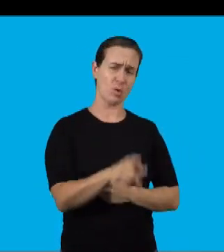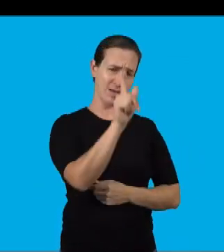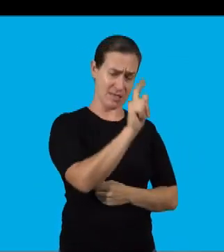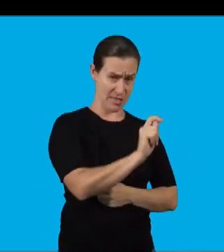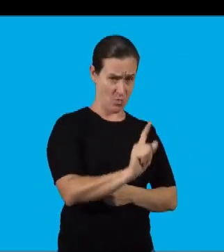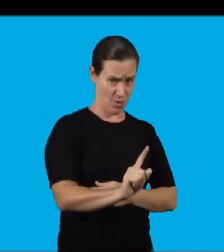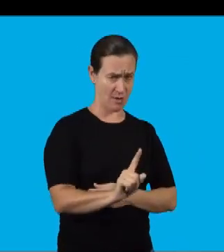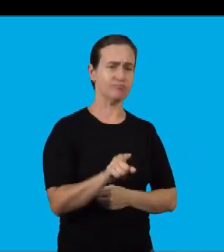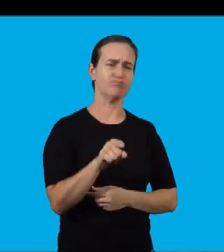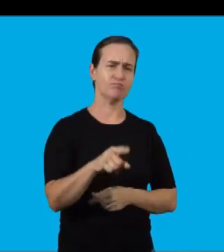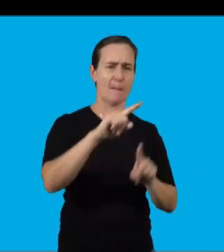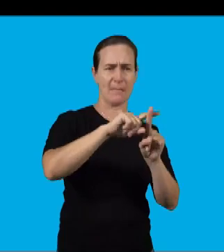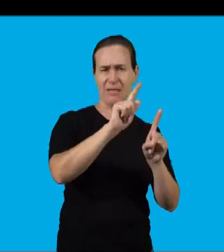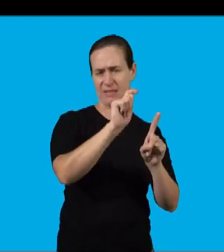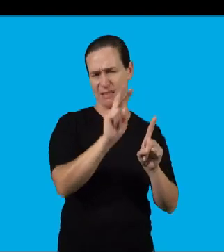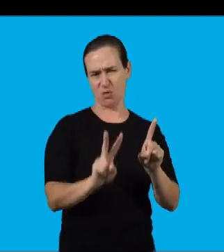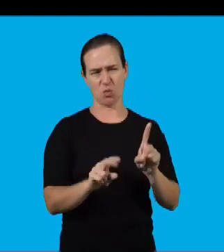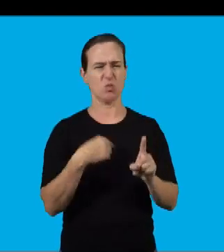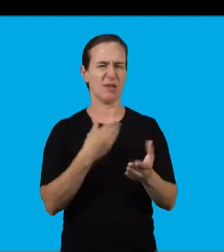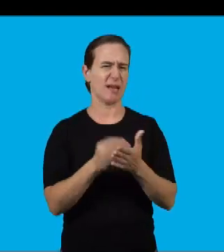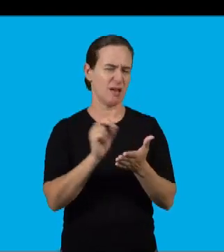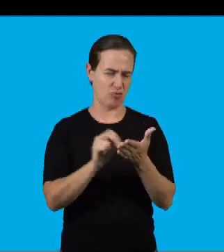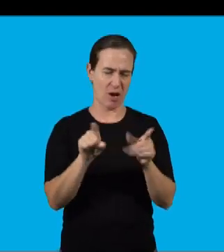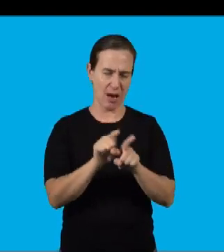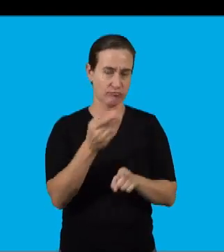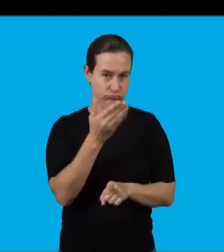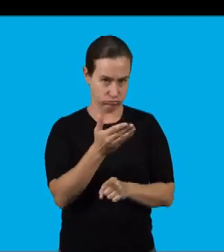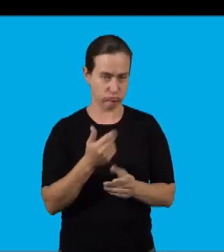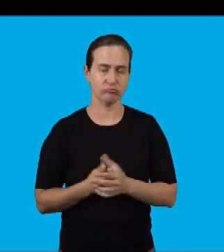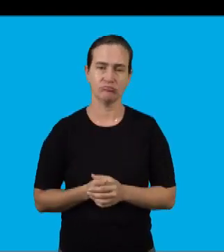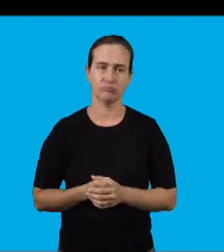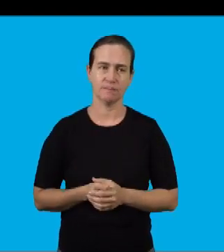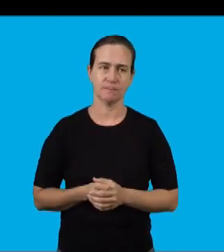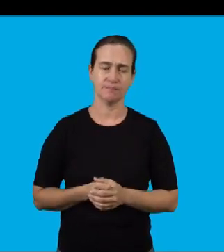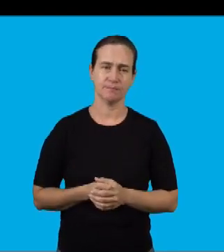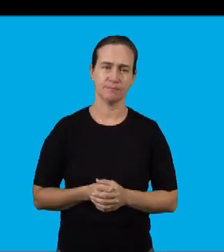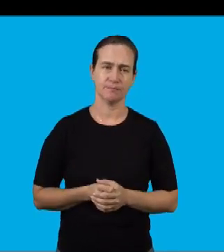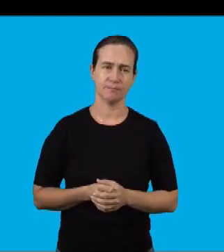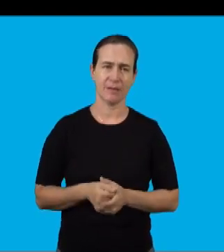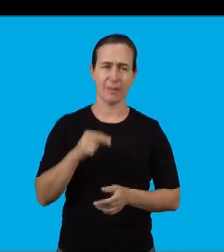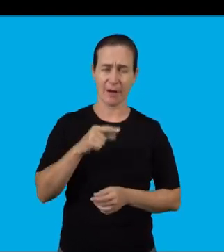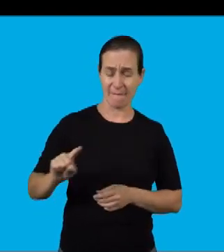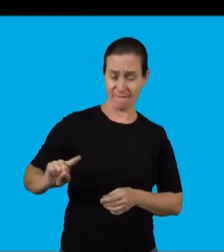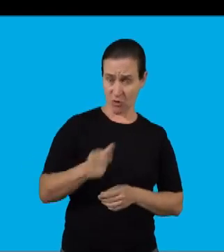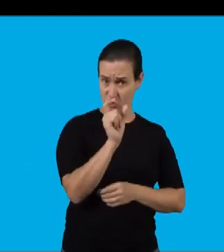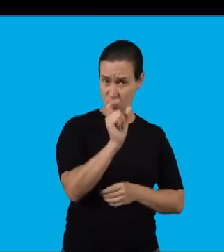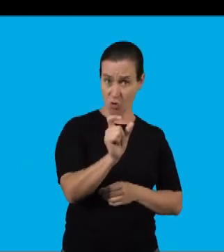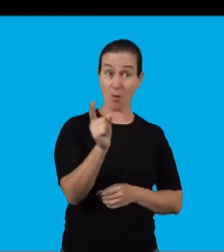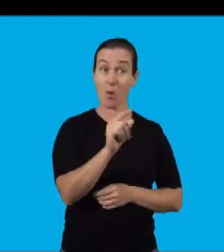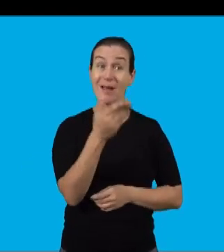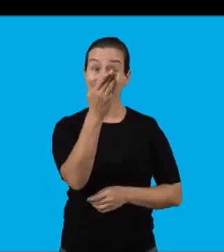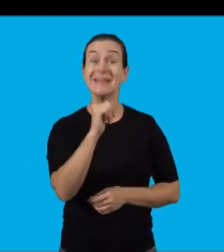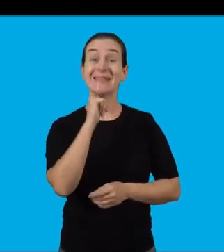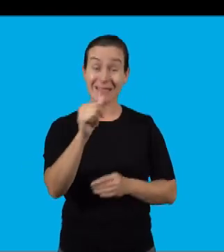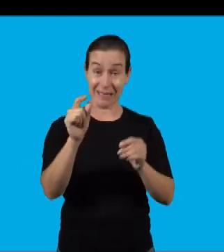T2, that we can just simply write it down as is, but we also do know that the first term